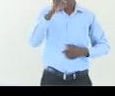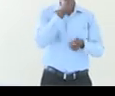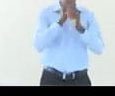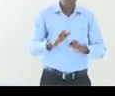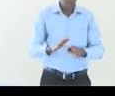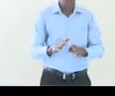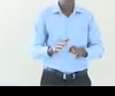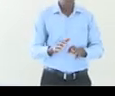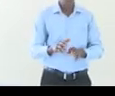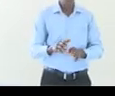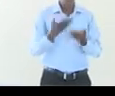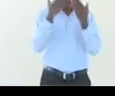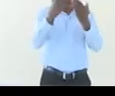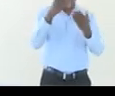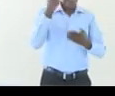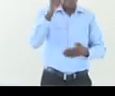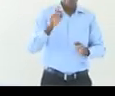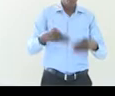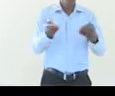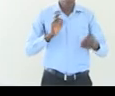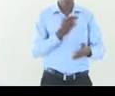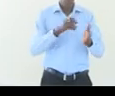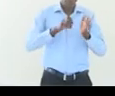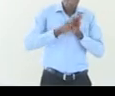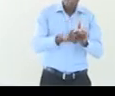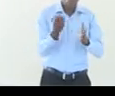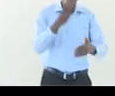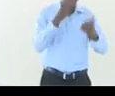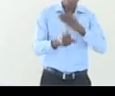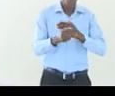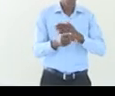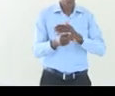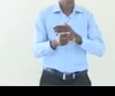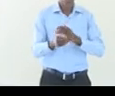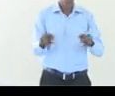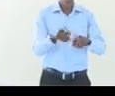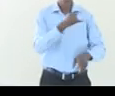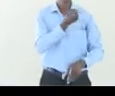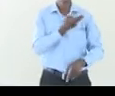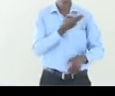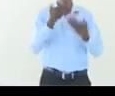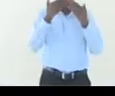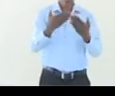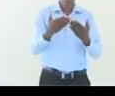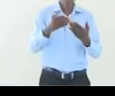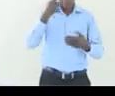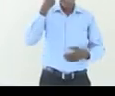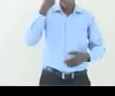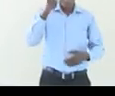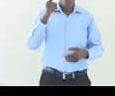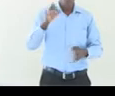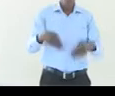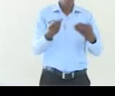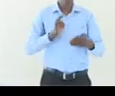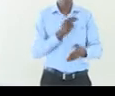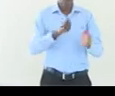today, particularly Prophet Jeremiah. Thank you for giving us the example of Jesus. Jesus